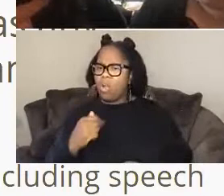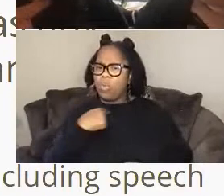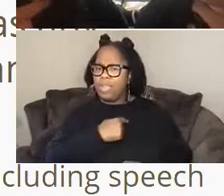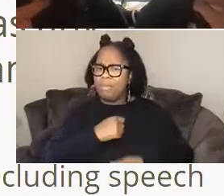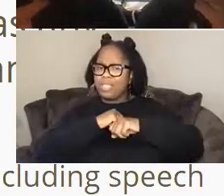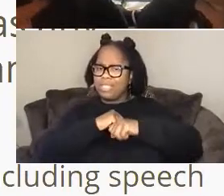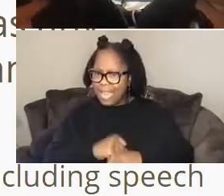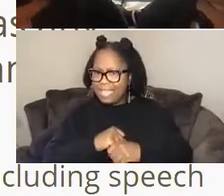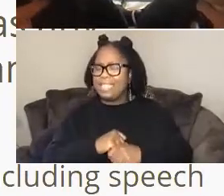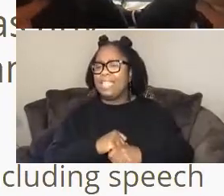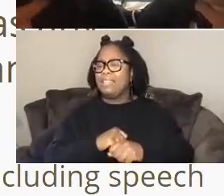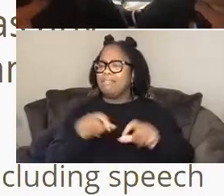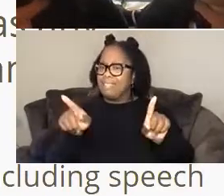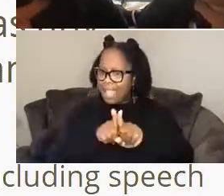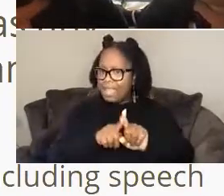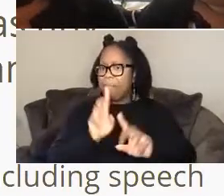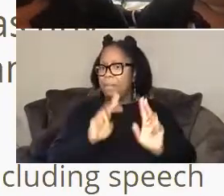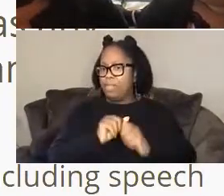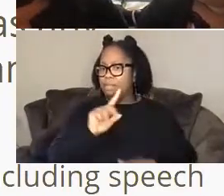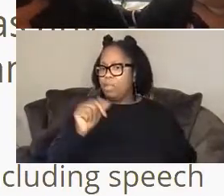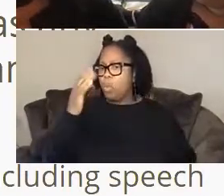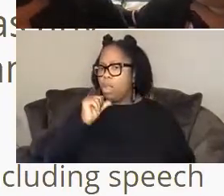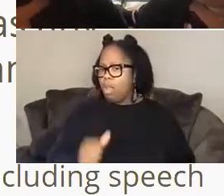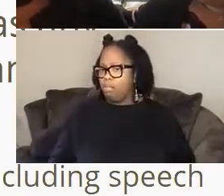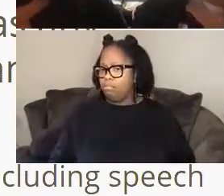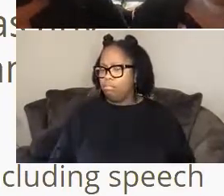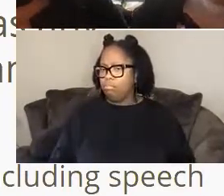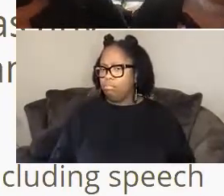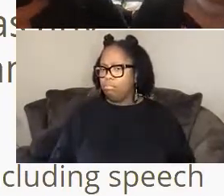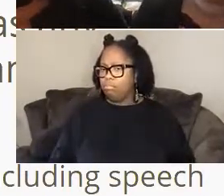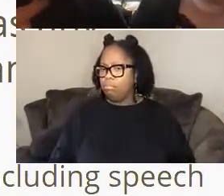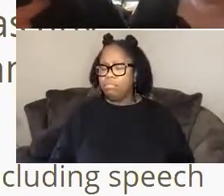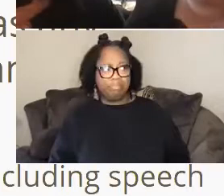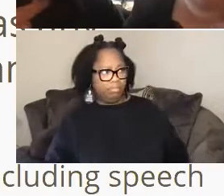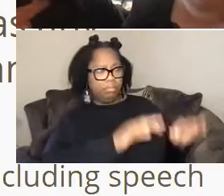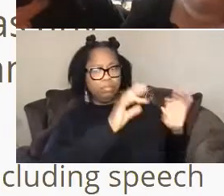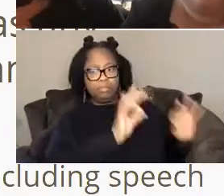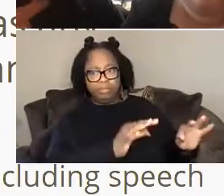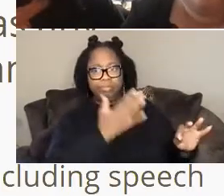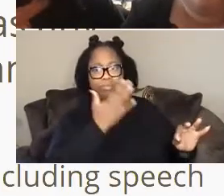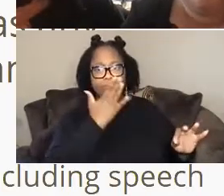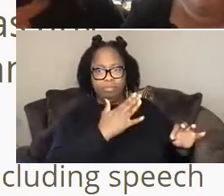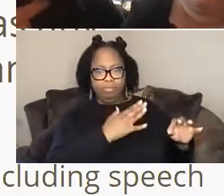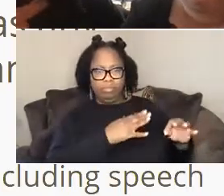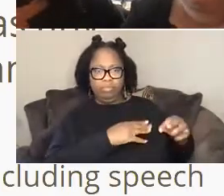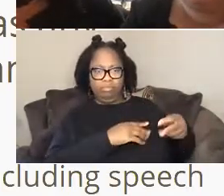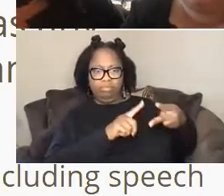Thank you. Which also is so the second question